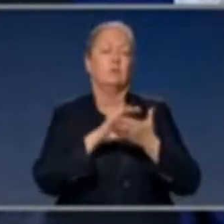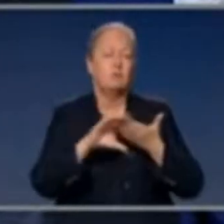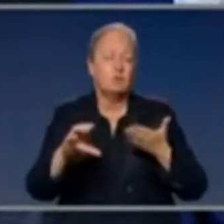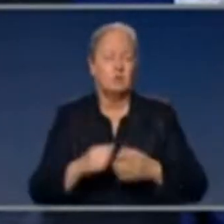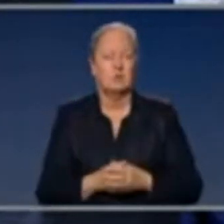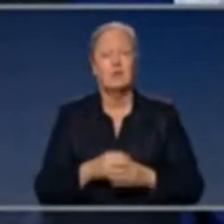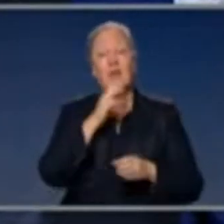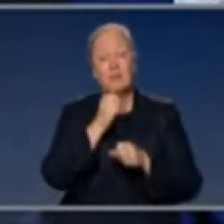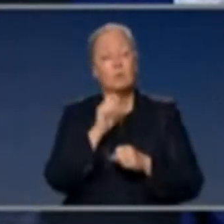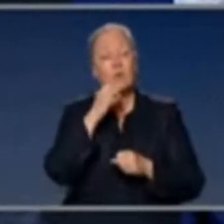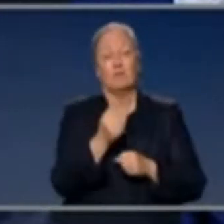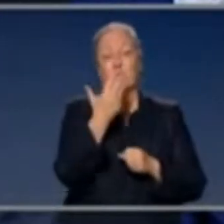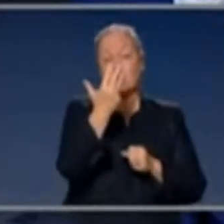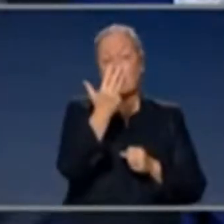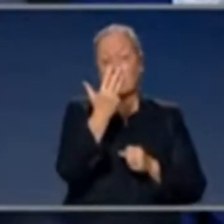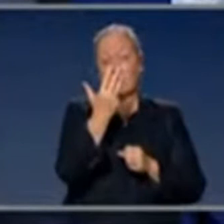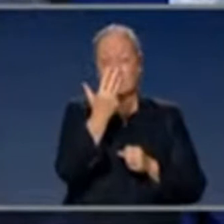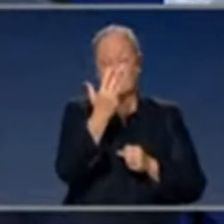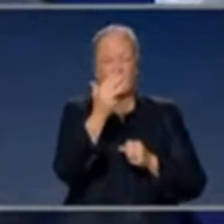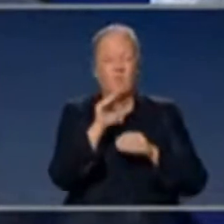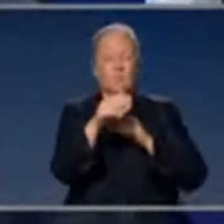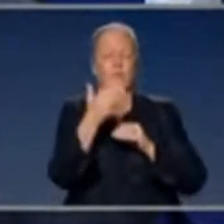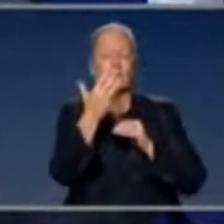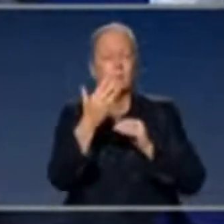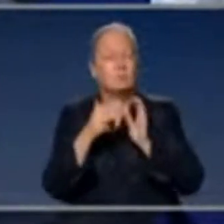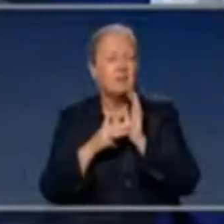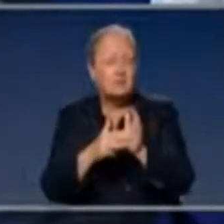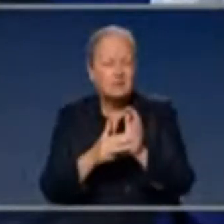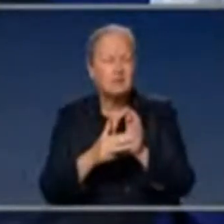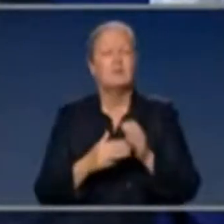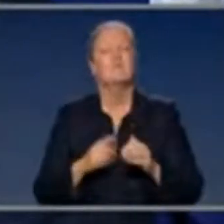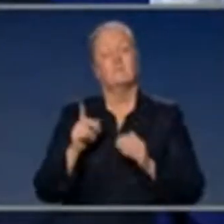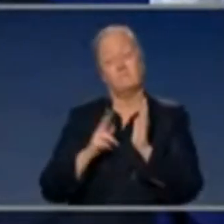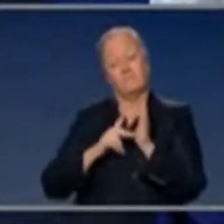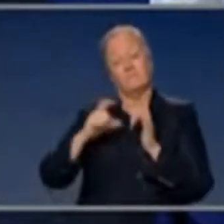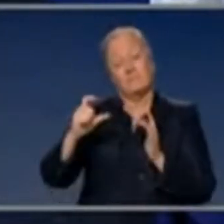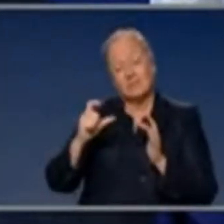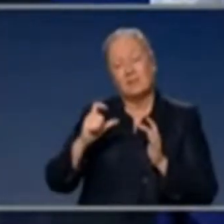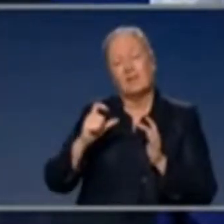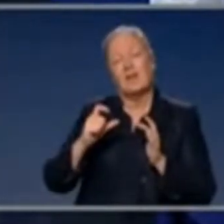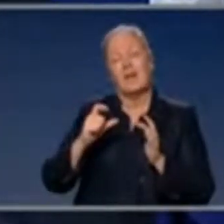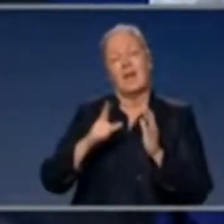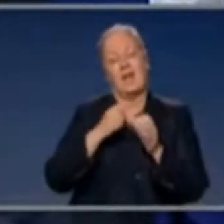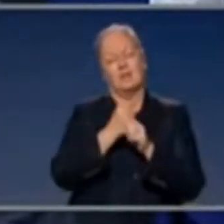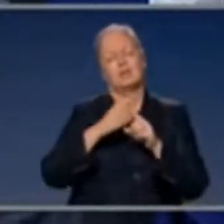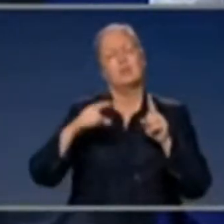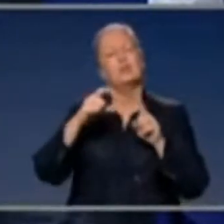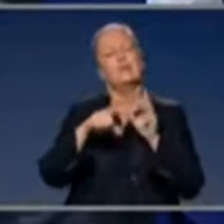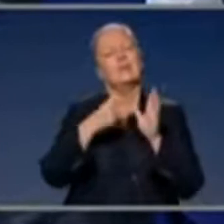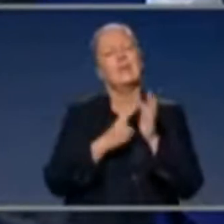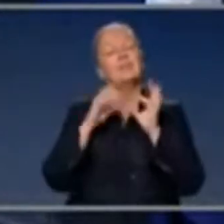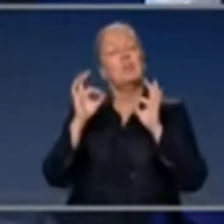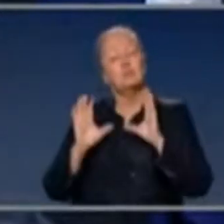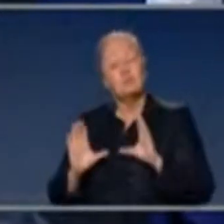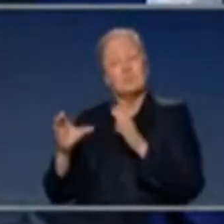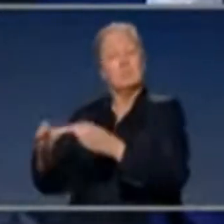providing $9.1 million, in particular for funding to support the operation of the further operations of the Victorian Aged Care Response Centre. We're investing